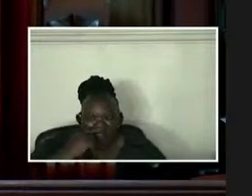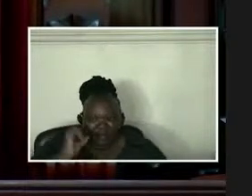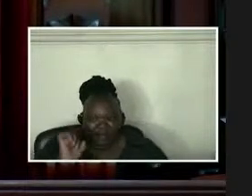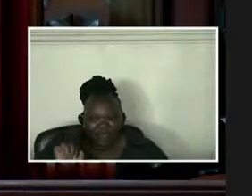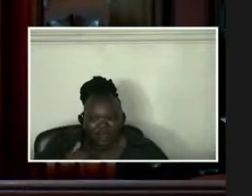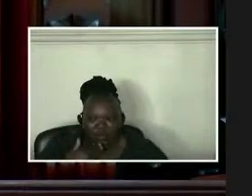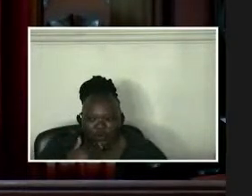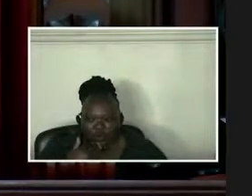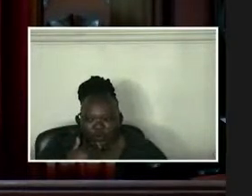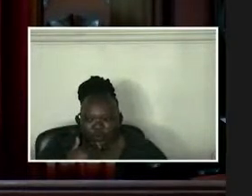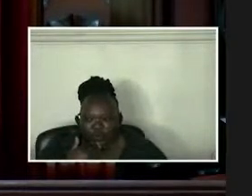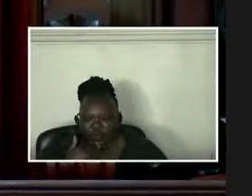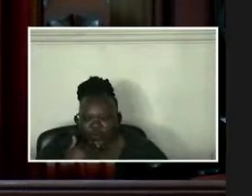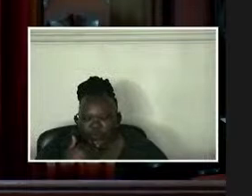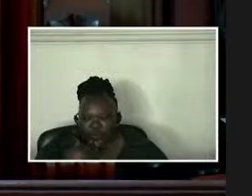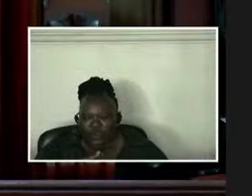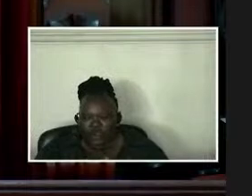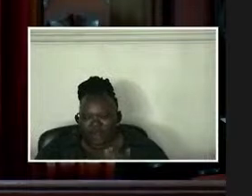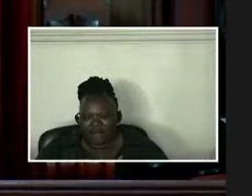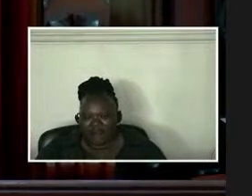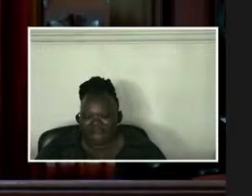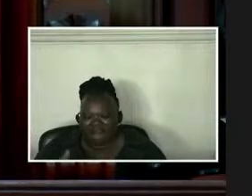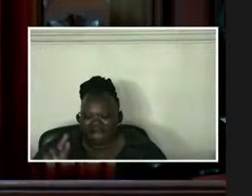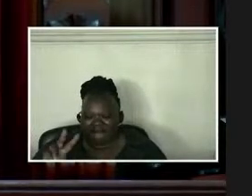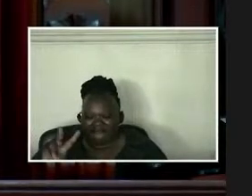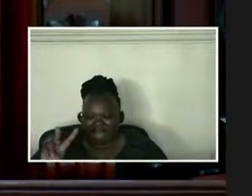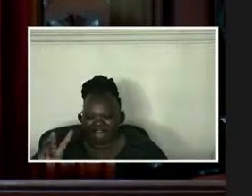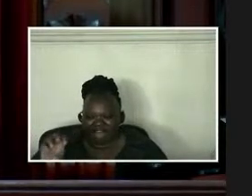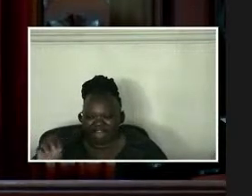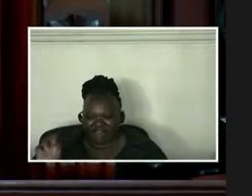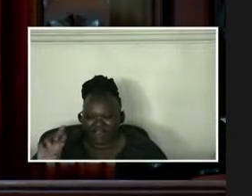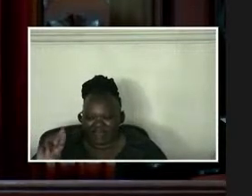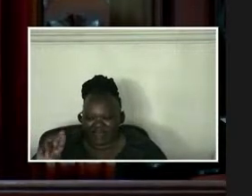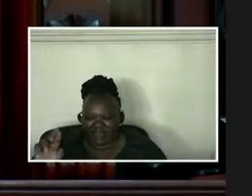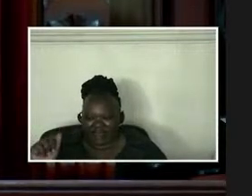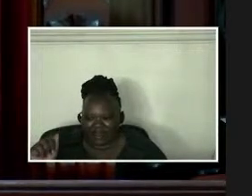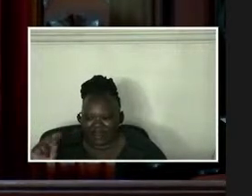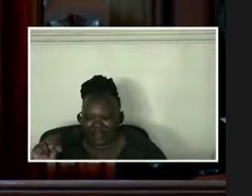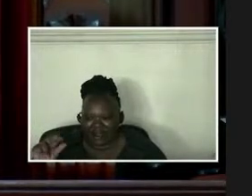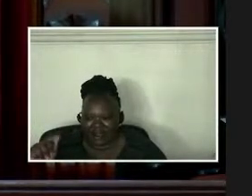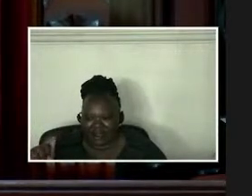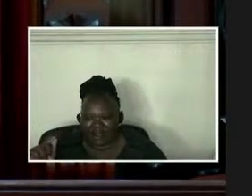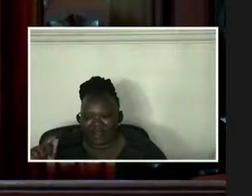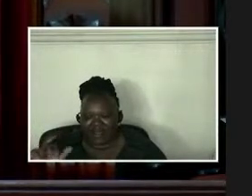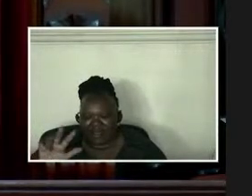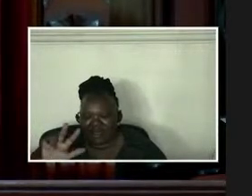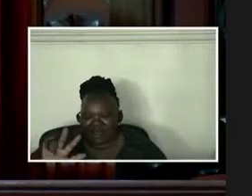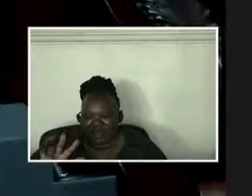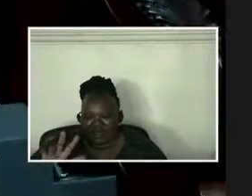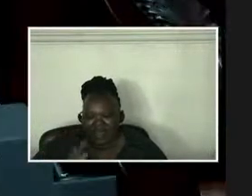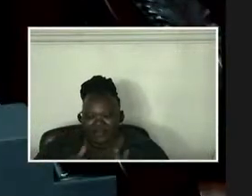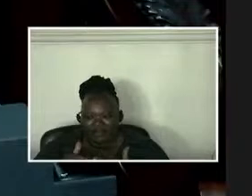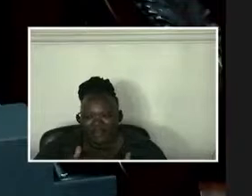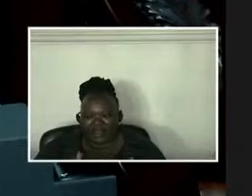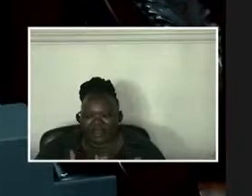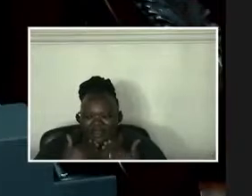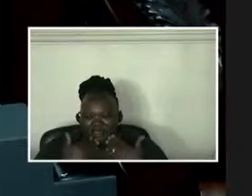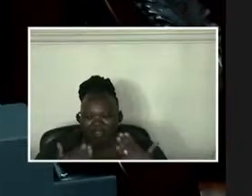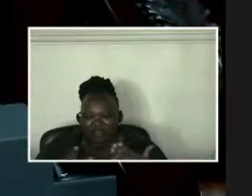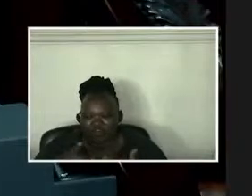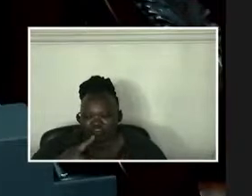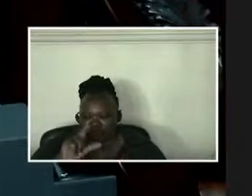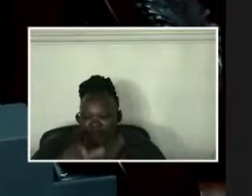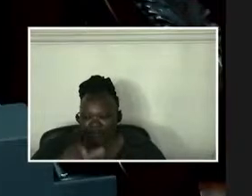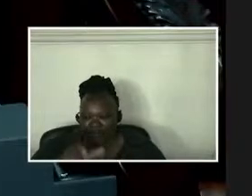is honorable arvieran yes honorable member eight minutes thank you chairperson